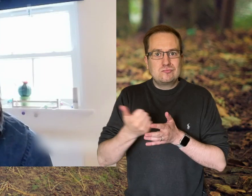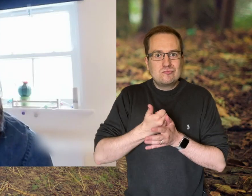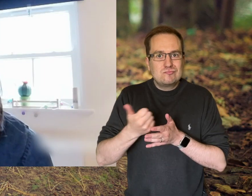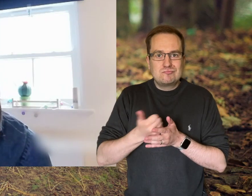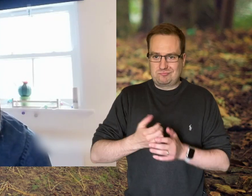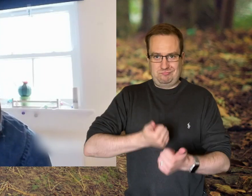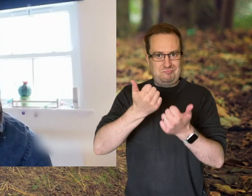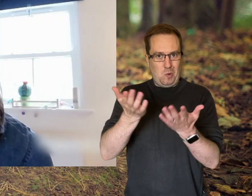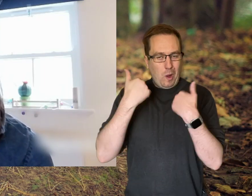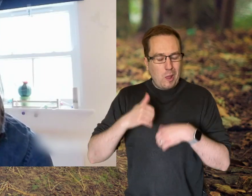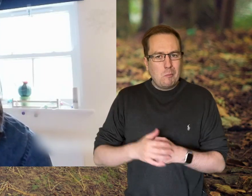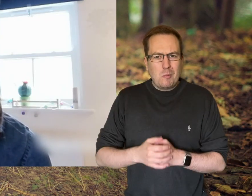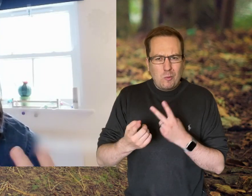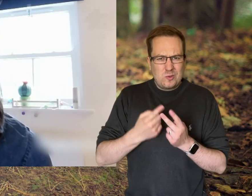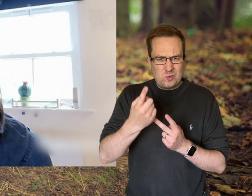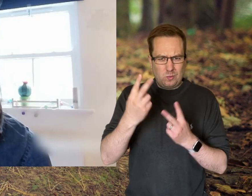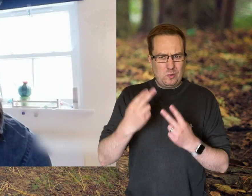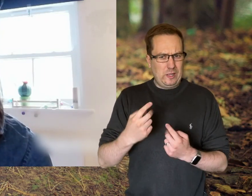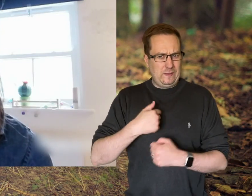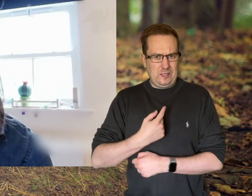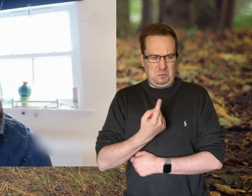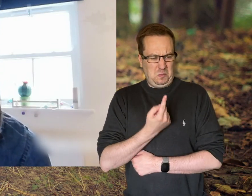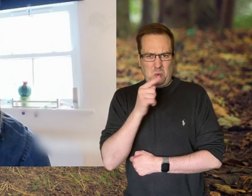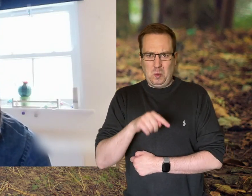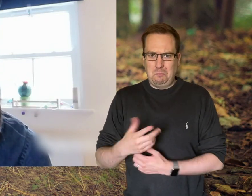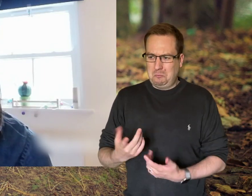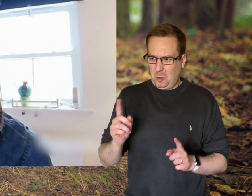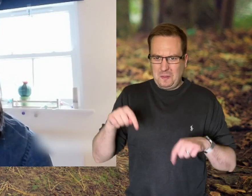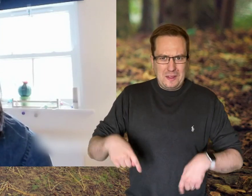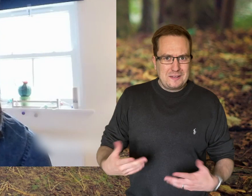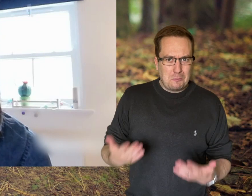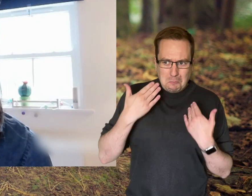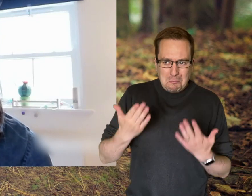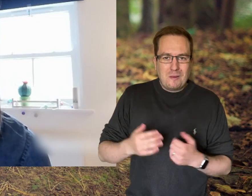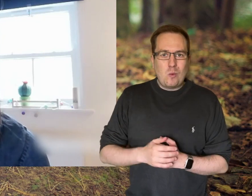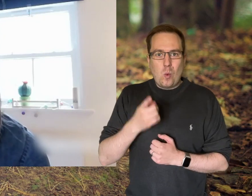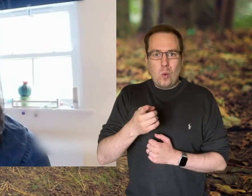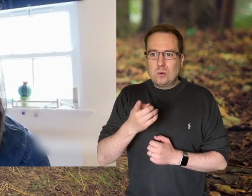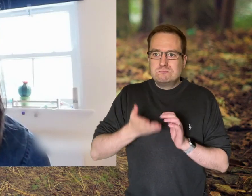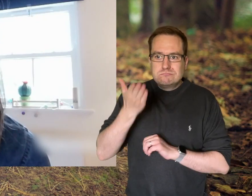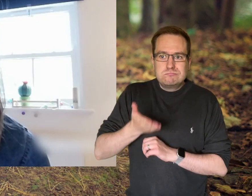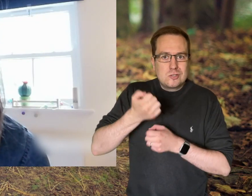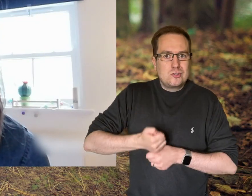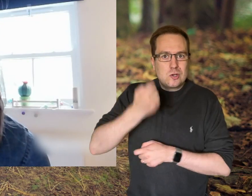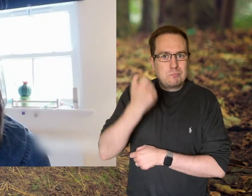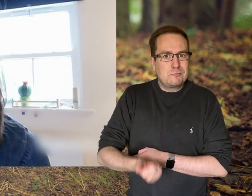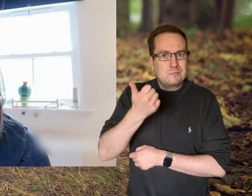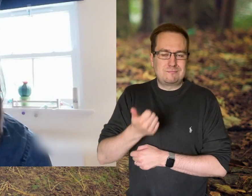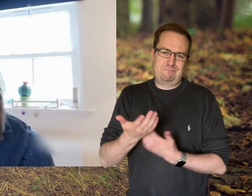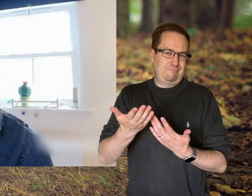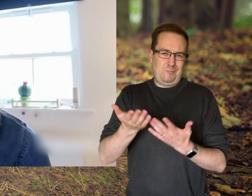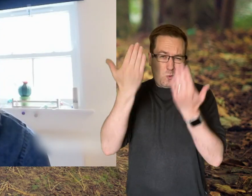if you are sitting here wondering why I'm appearing on your timeline today, or if you're someone who does not normally attend